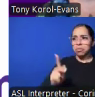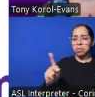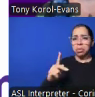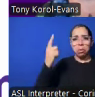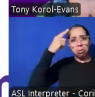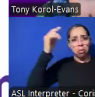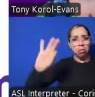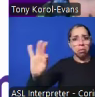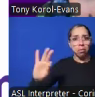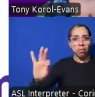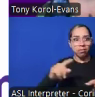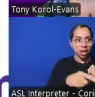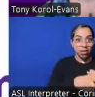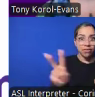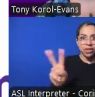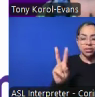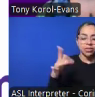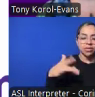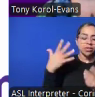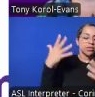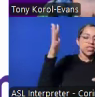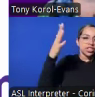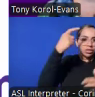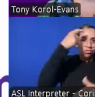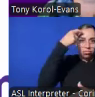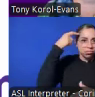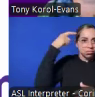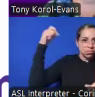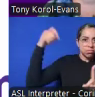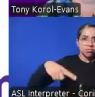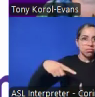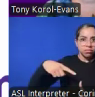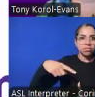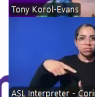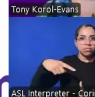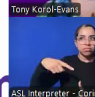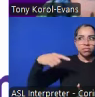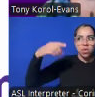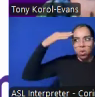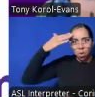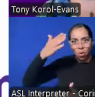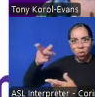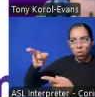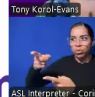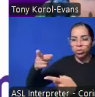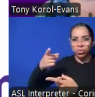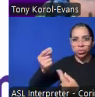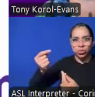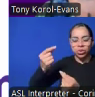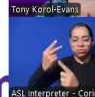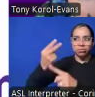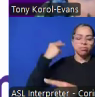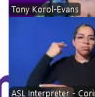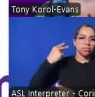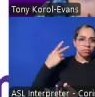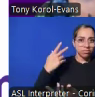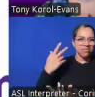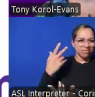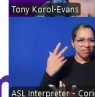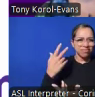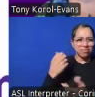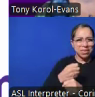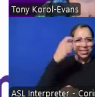intimidating for that victim. So, does that make sense? If you have any questions as we're going along, please feel free